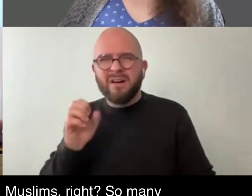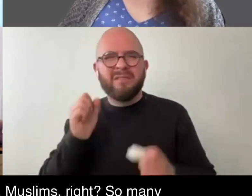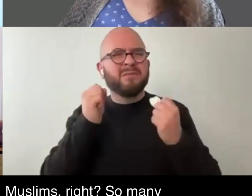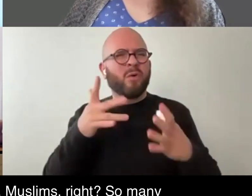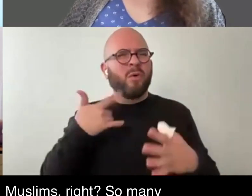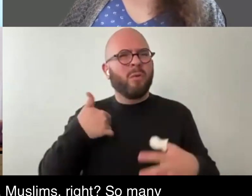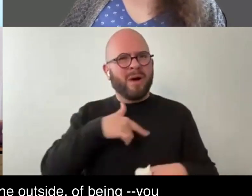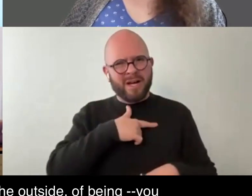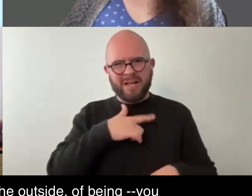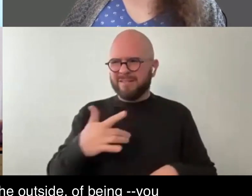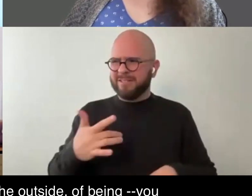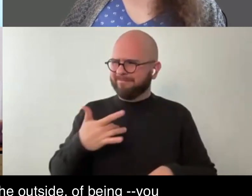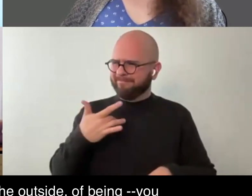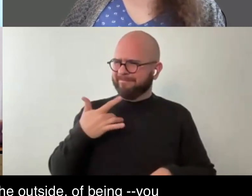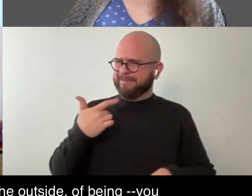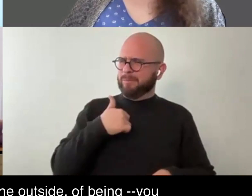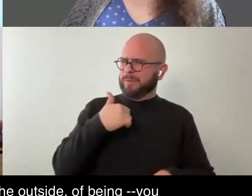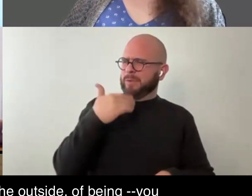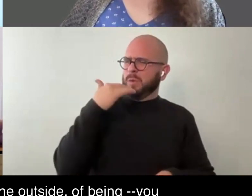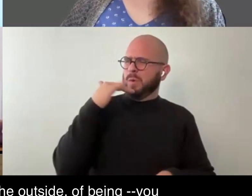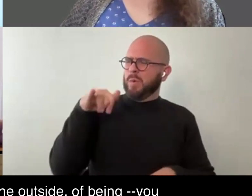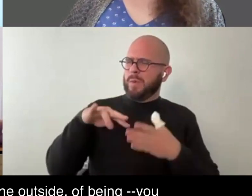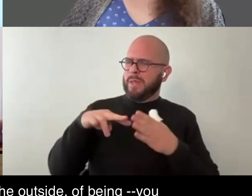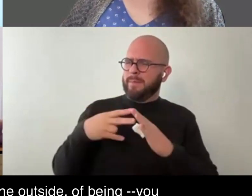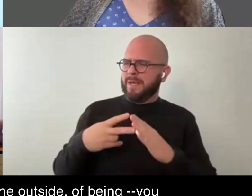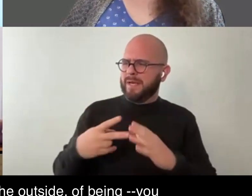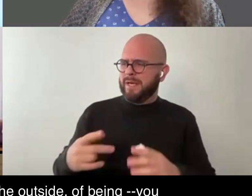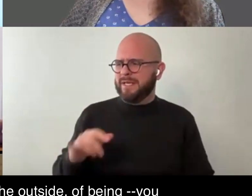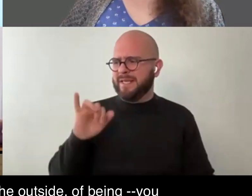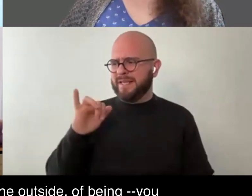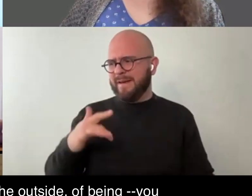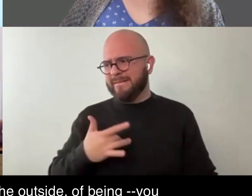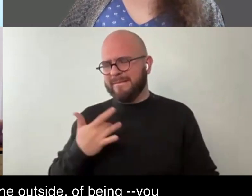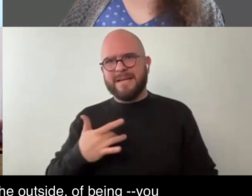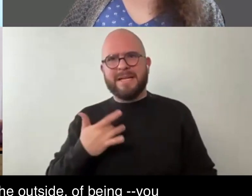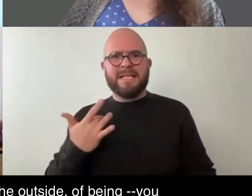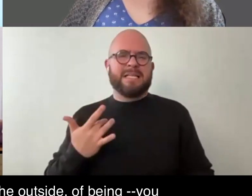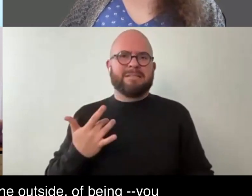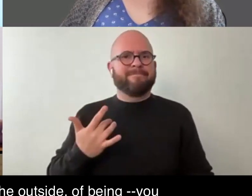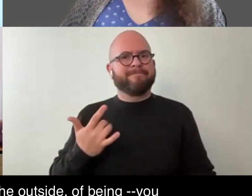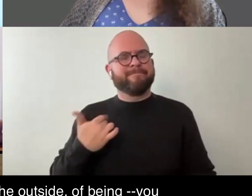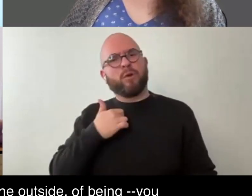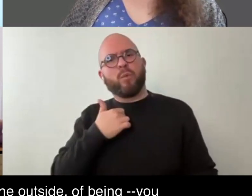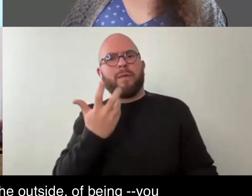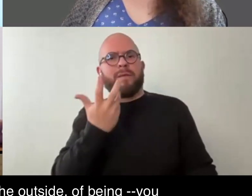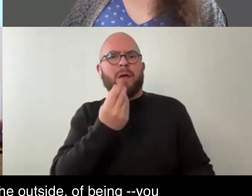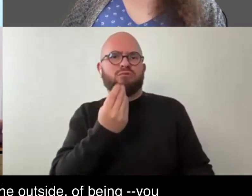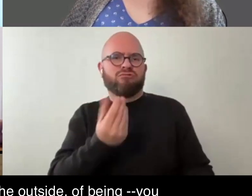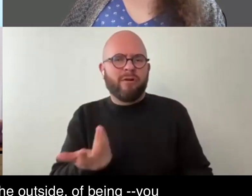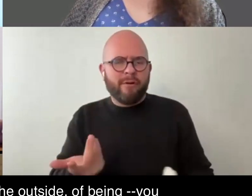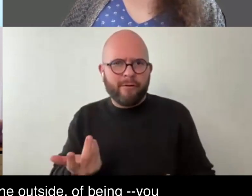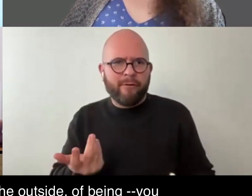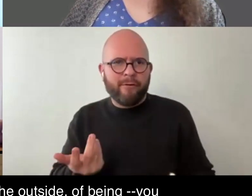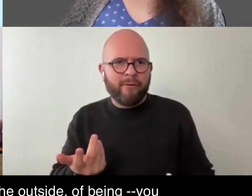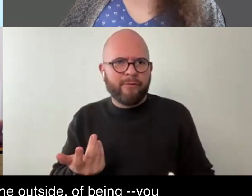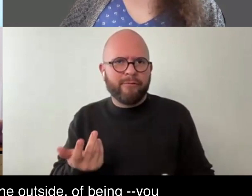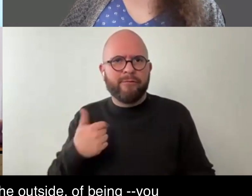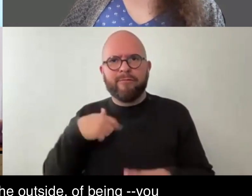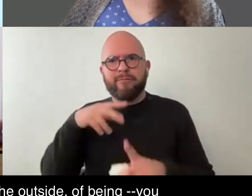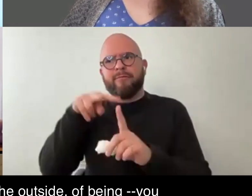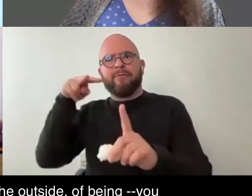know something about that feeling of being on the outside, of being,